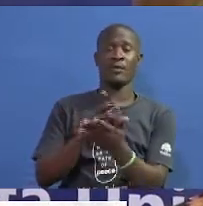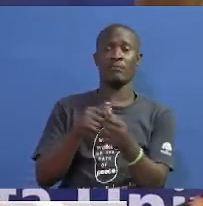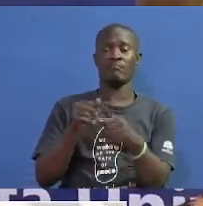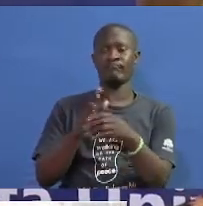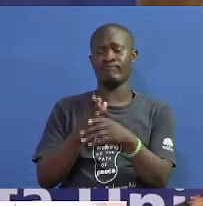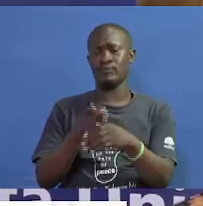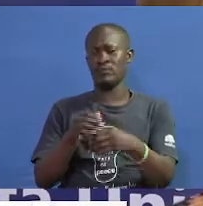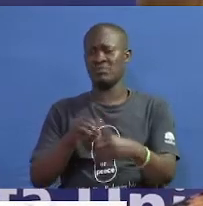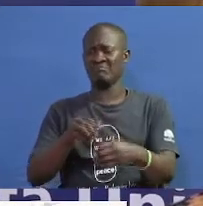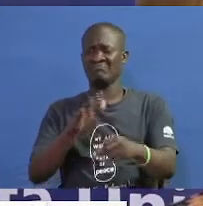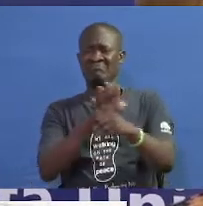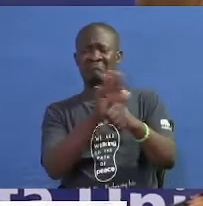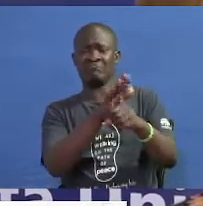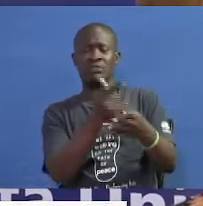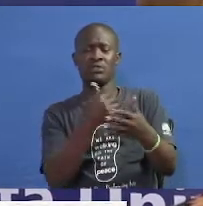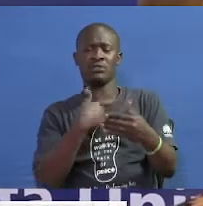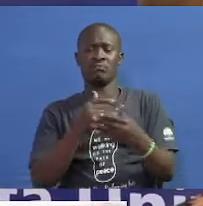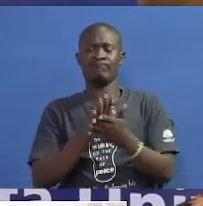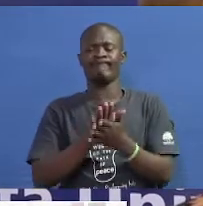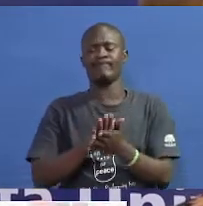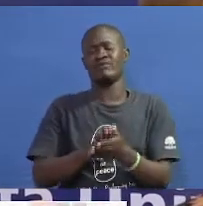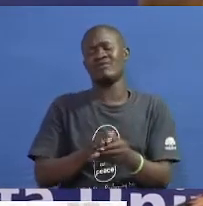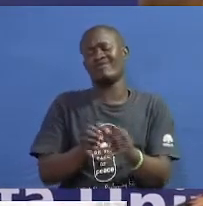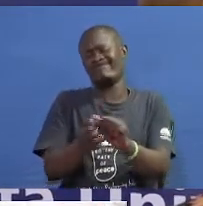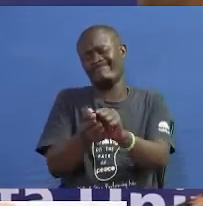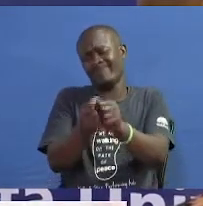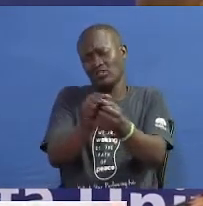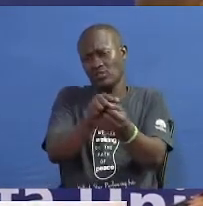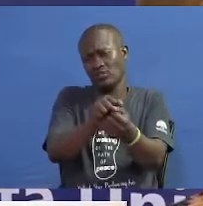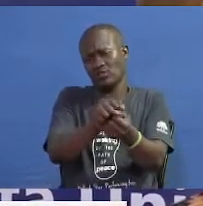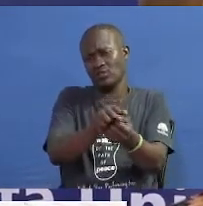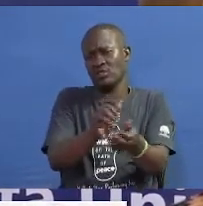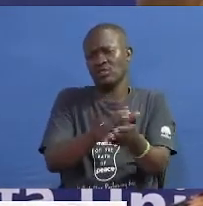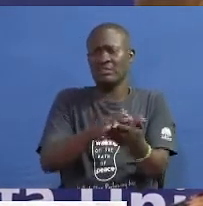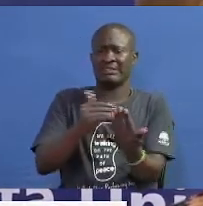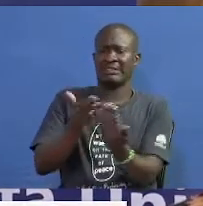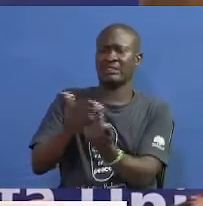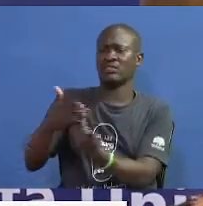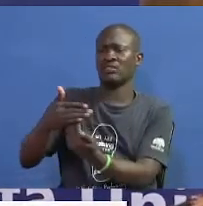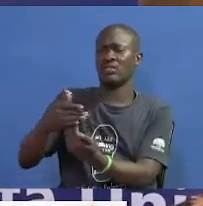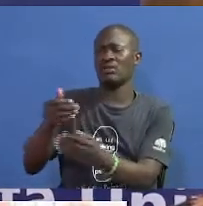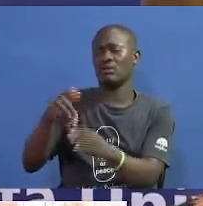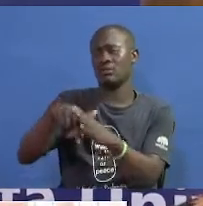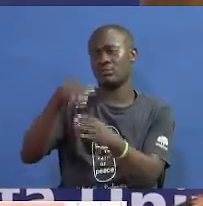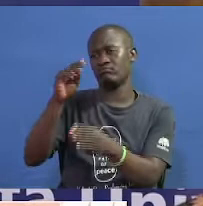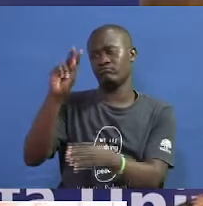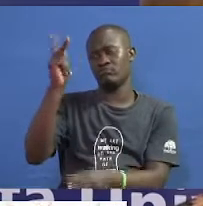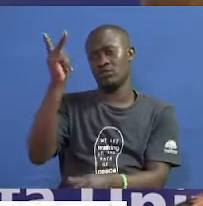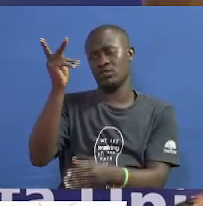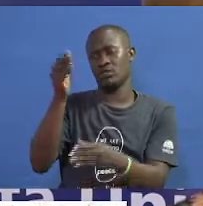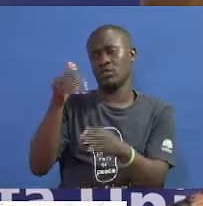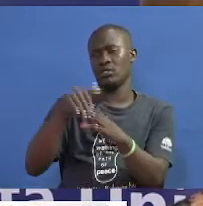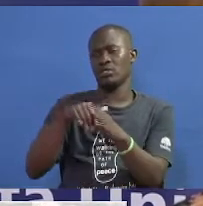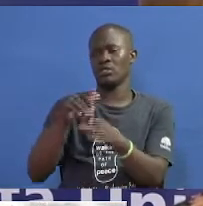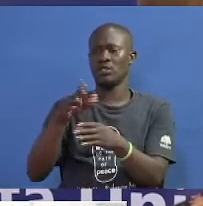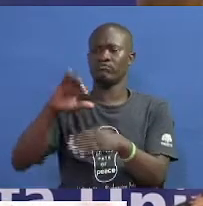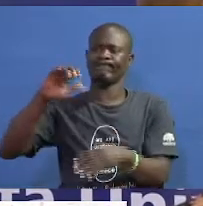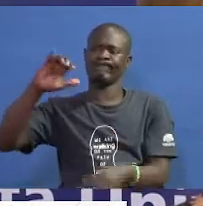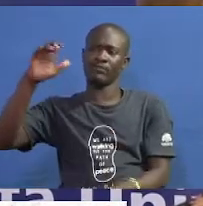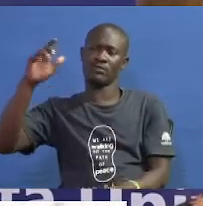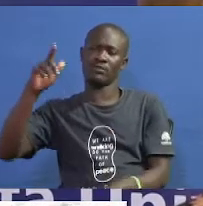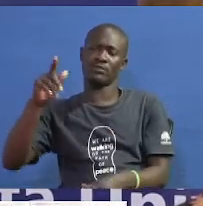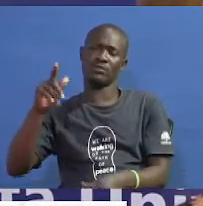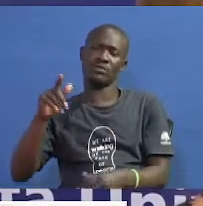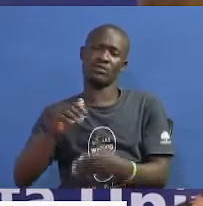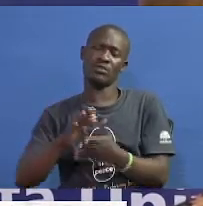sonographers and accessibility of ultrasound has really hampered antenatal care in Kenya, especially in these counties that